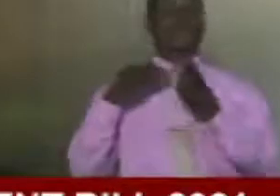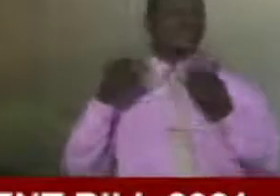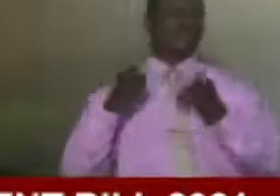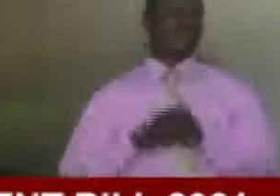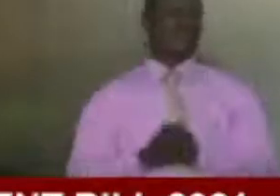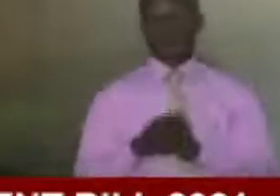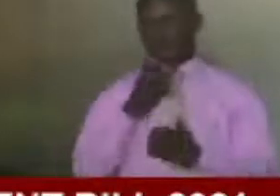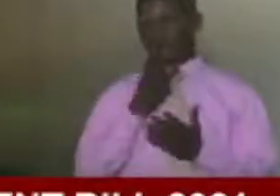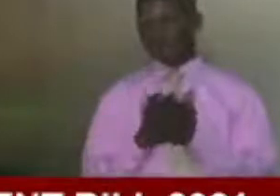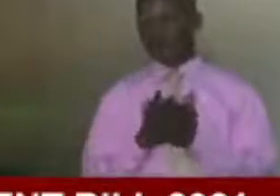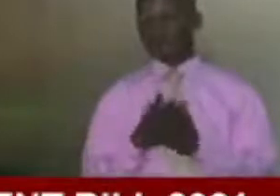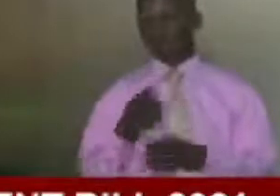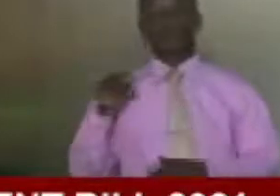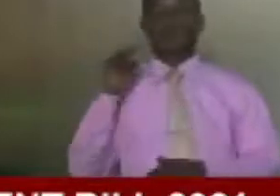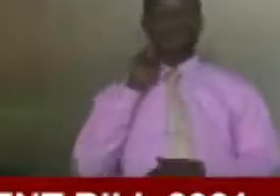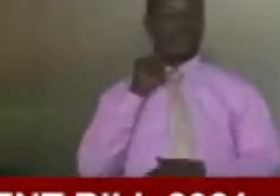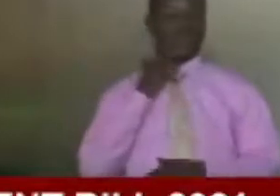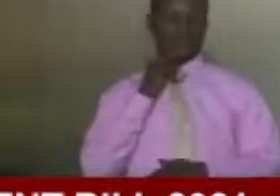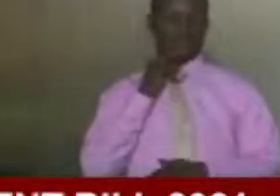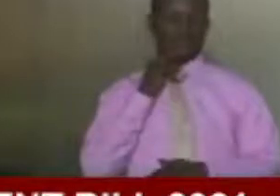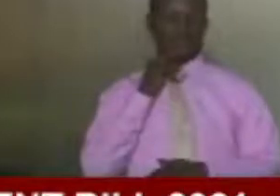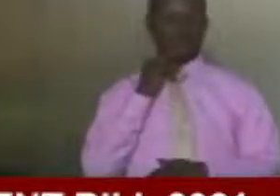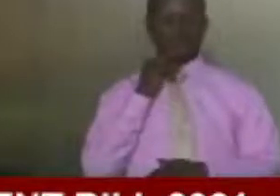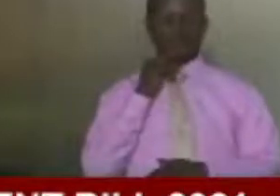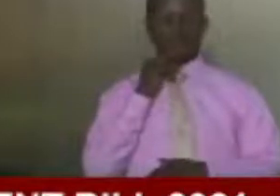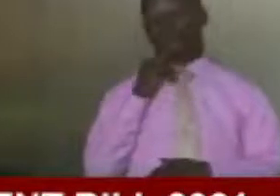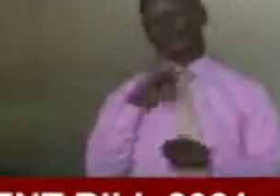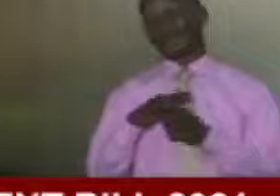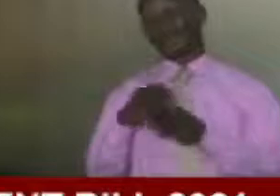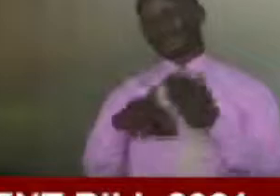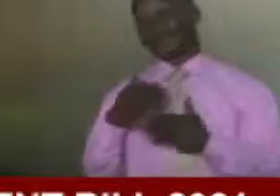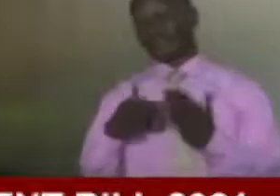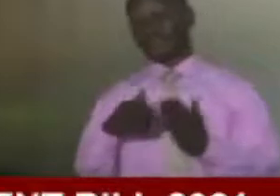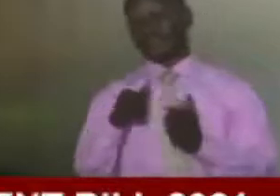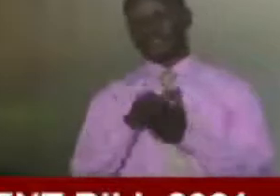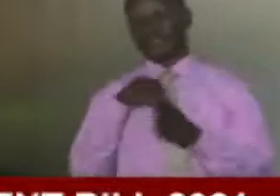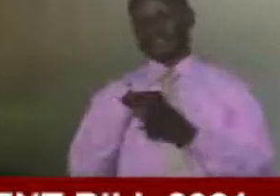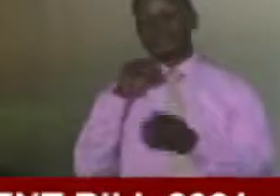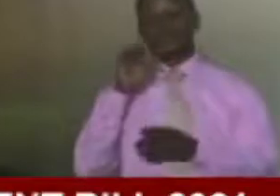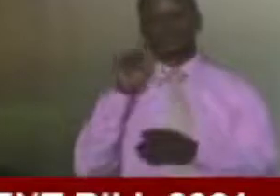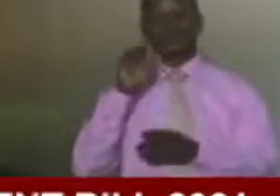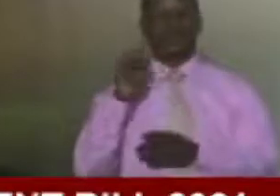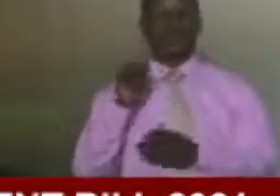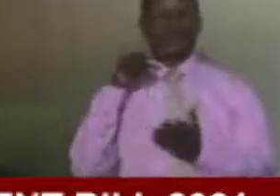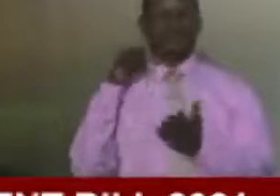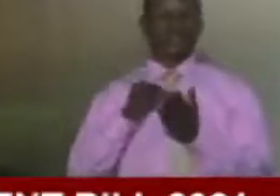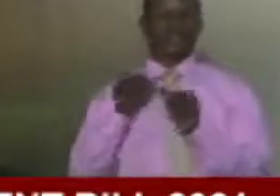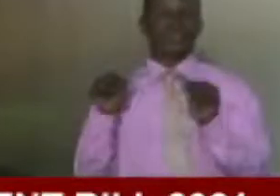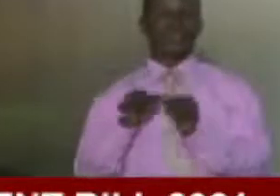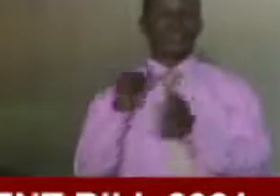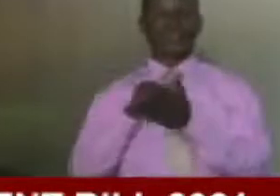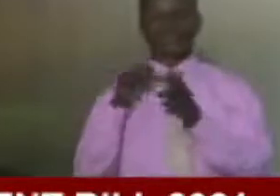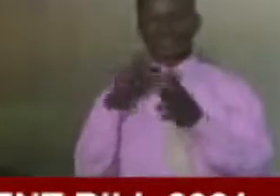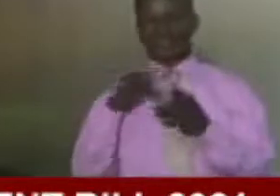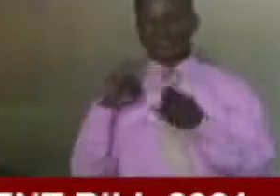Well, Nigerians do not trust the electoral process, and that is the fact. And this is backed up by evidence when you look at the